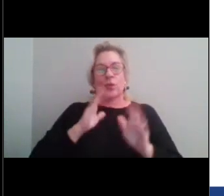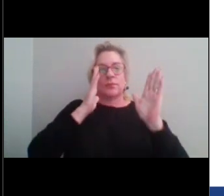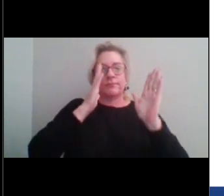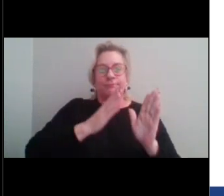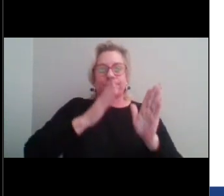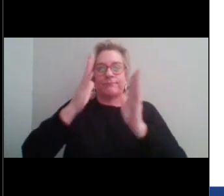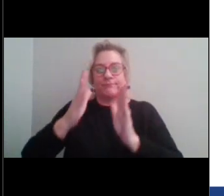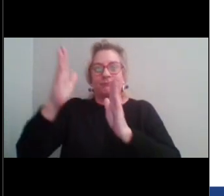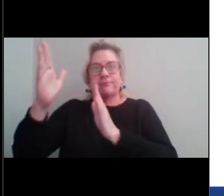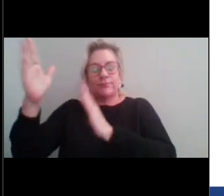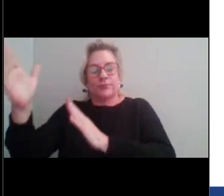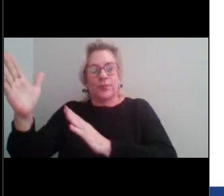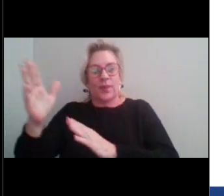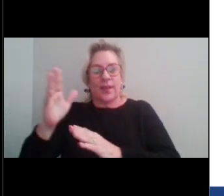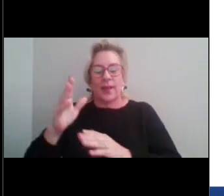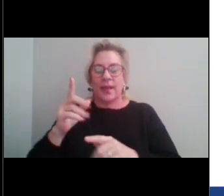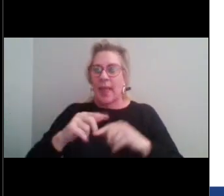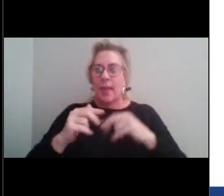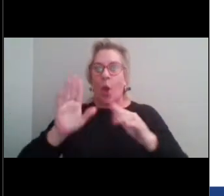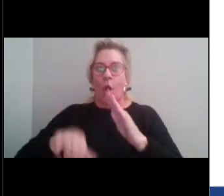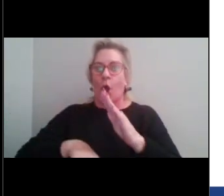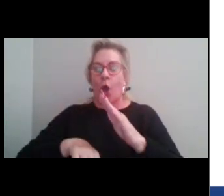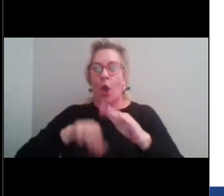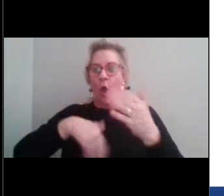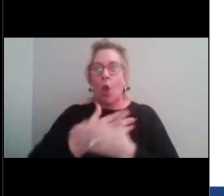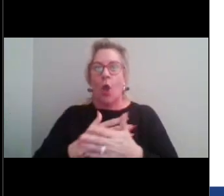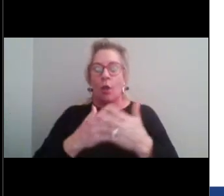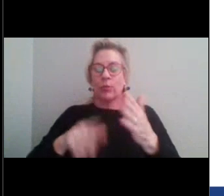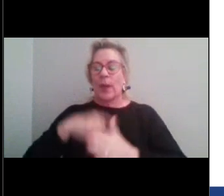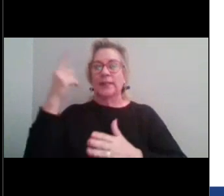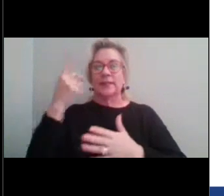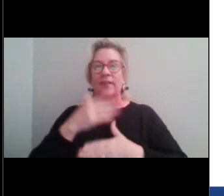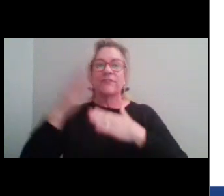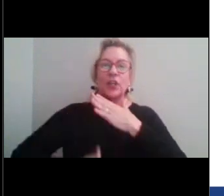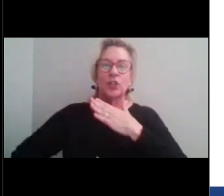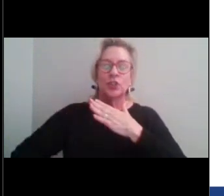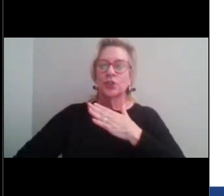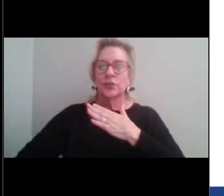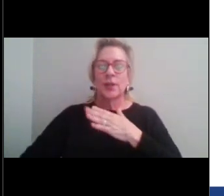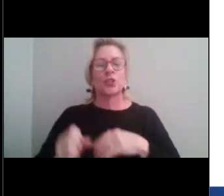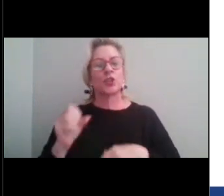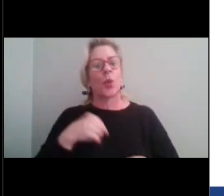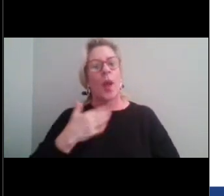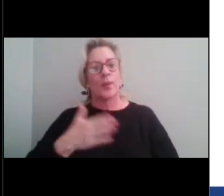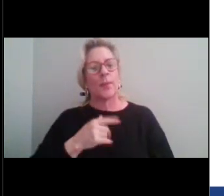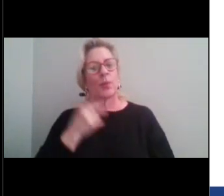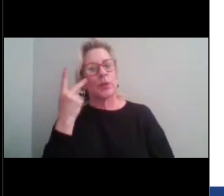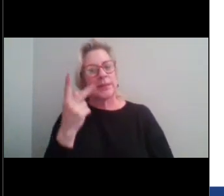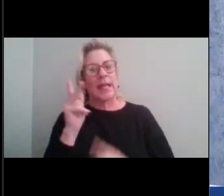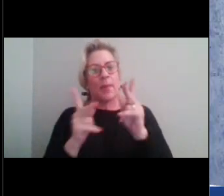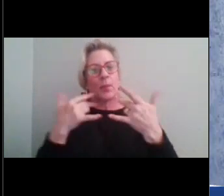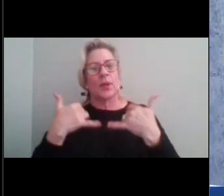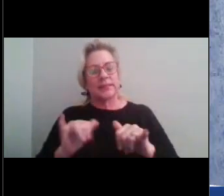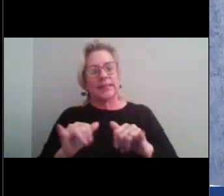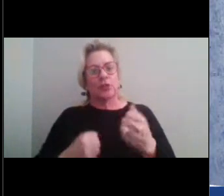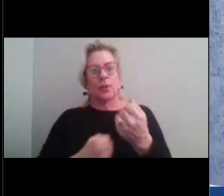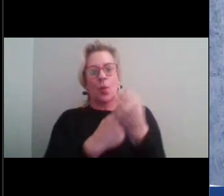explained that to the voters, or it was explained to the voters in this poll, and the polling number was still strong, so we were pleased to see